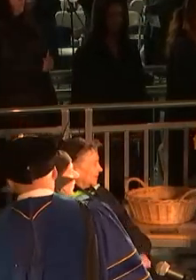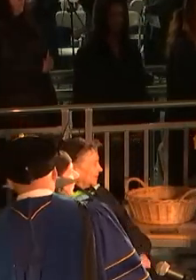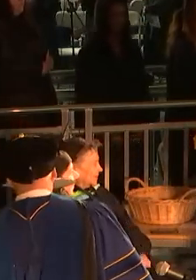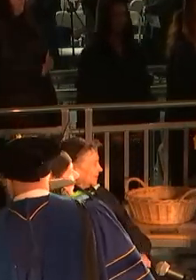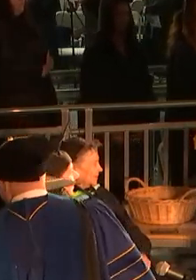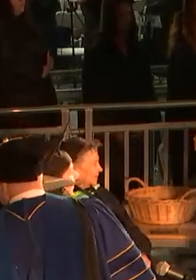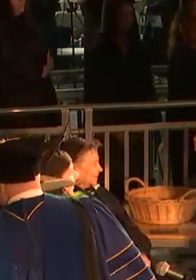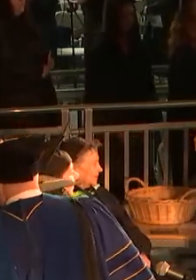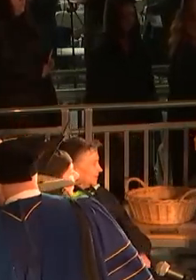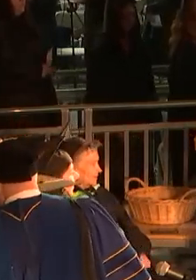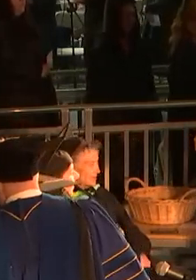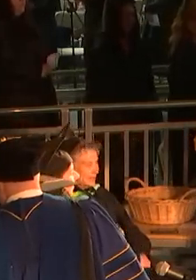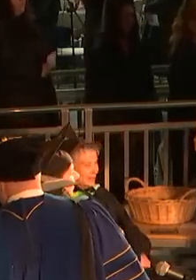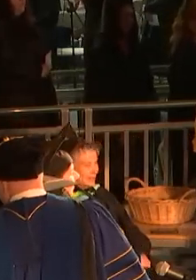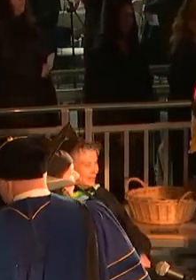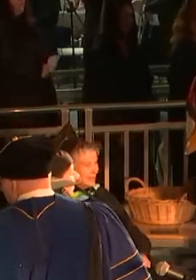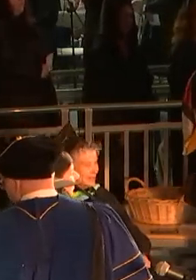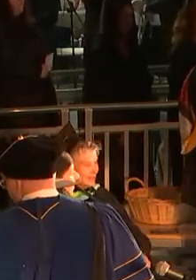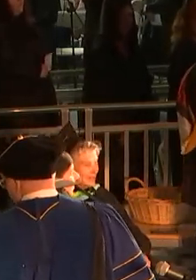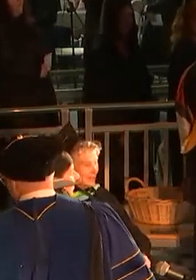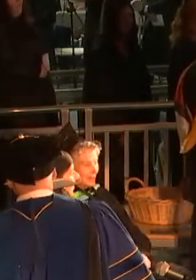Mario Yoselin Guerrero.